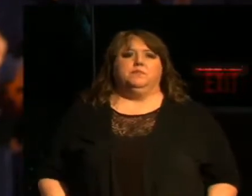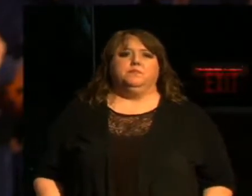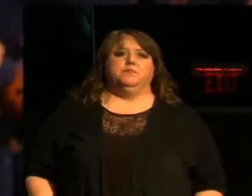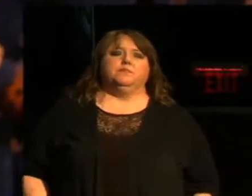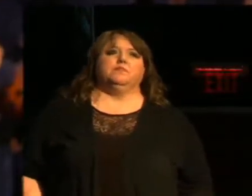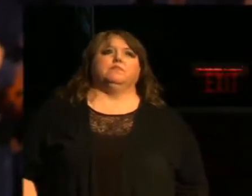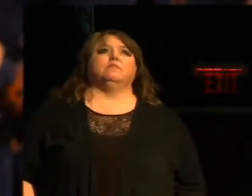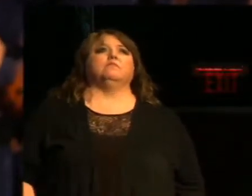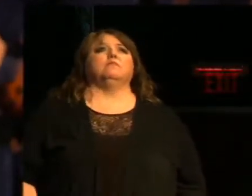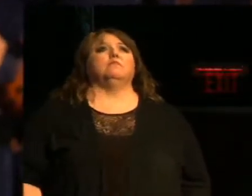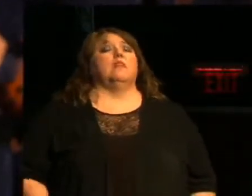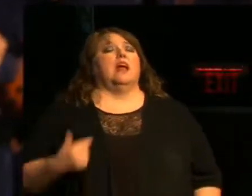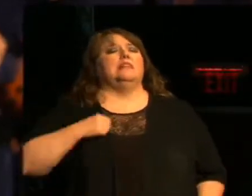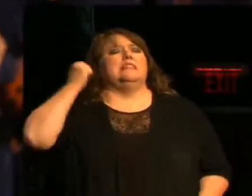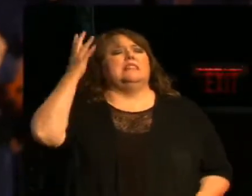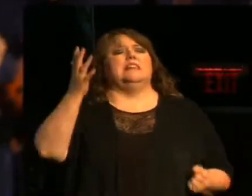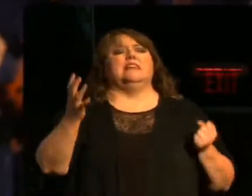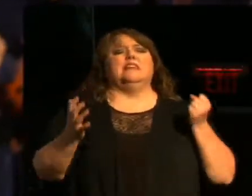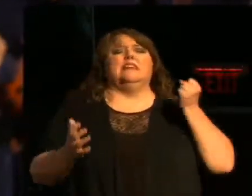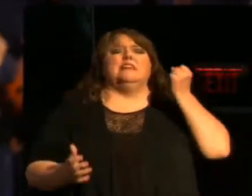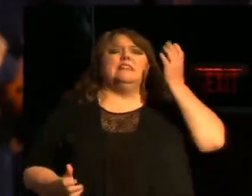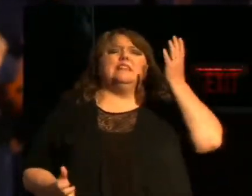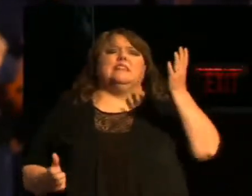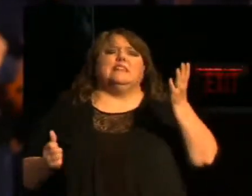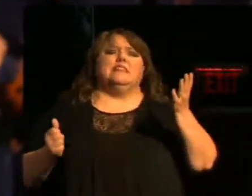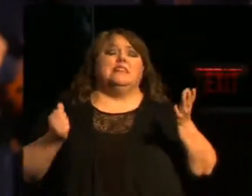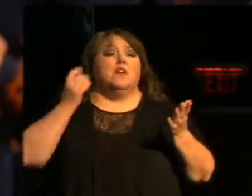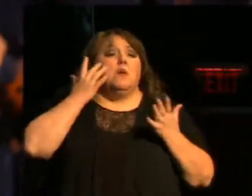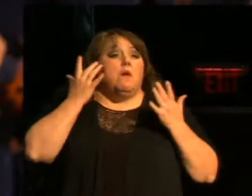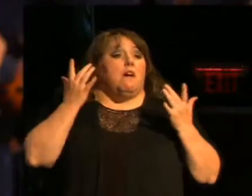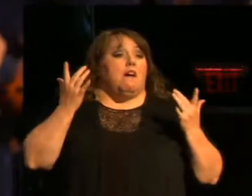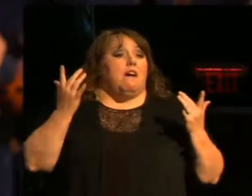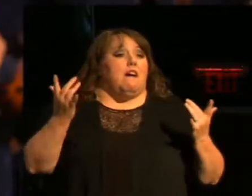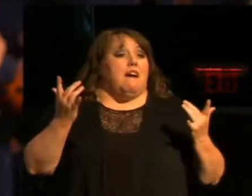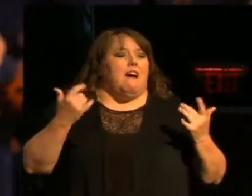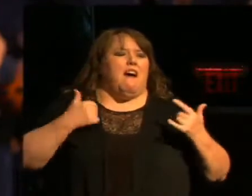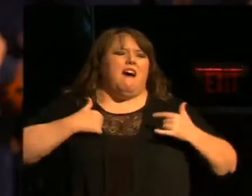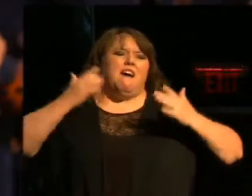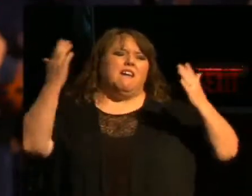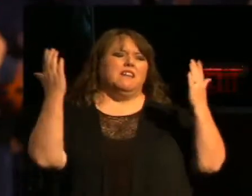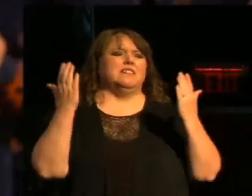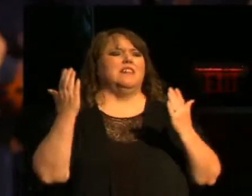you humble yourself, I will heal your land.